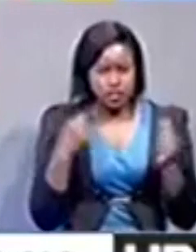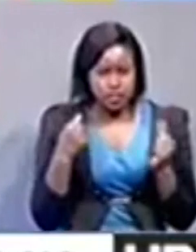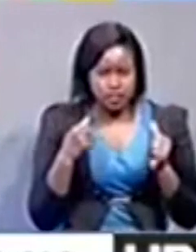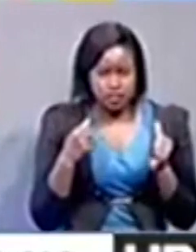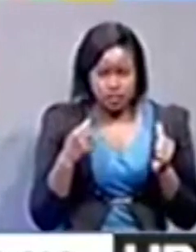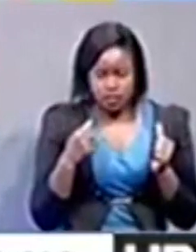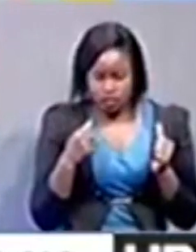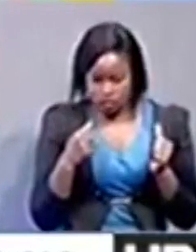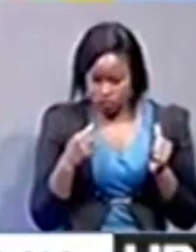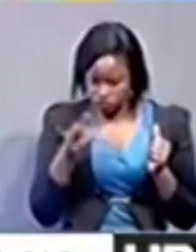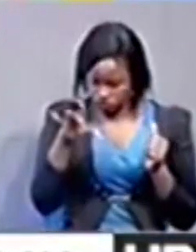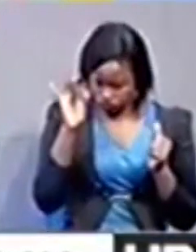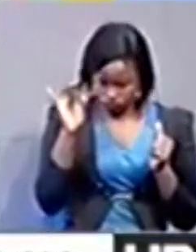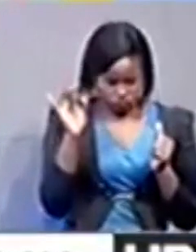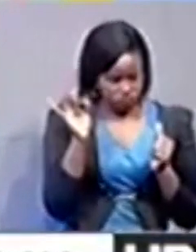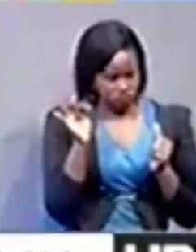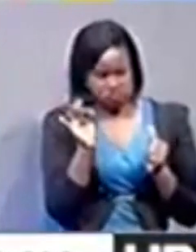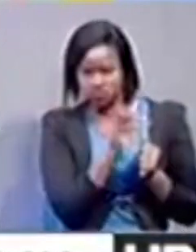into Mufumbra.